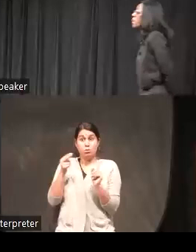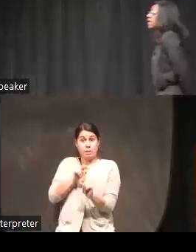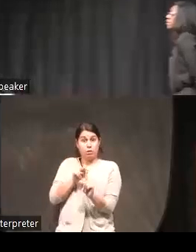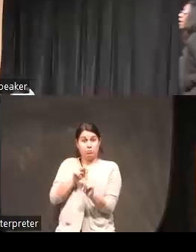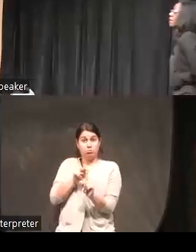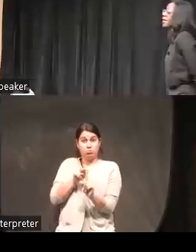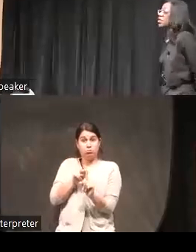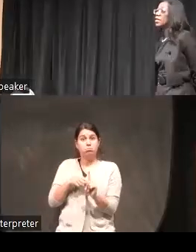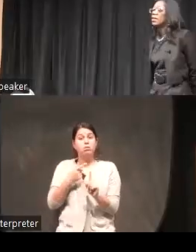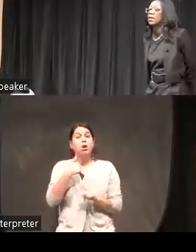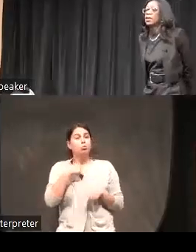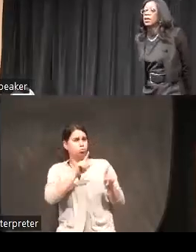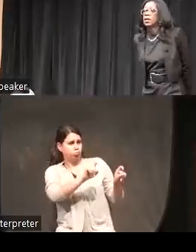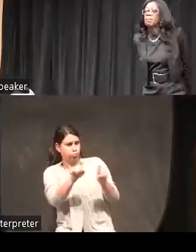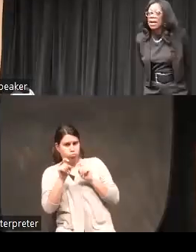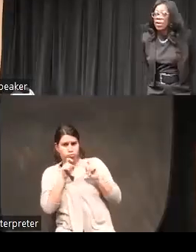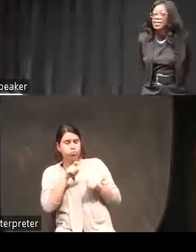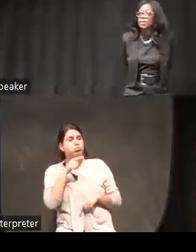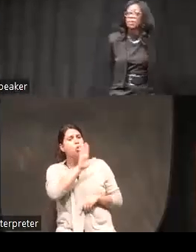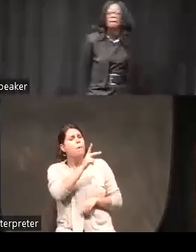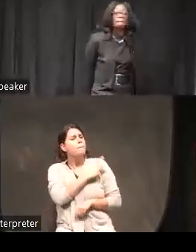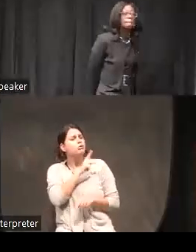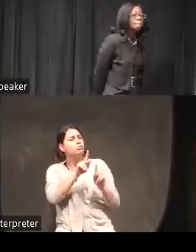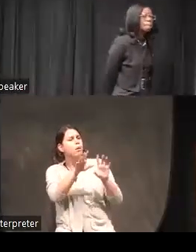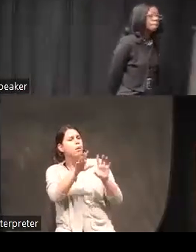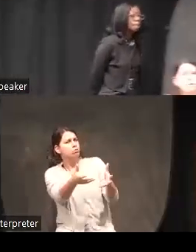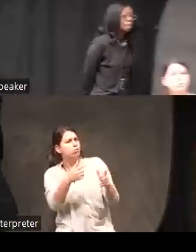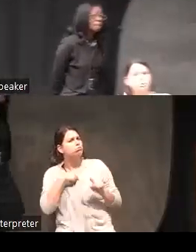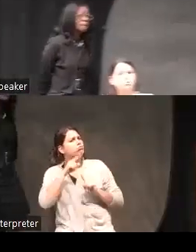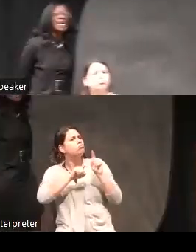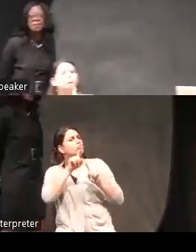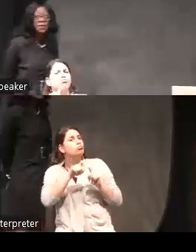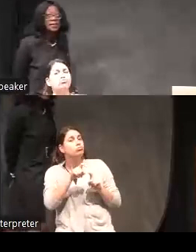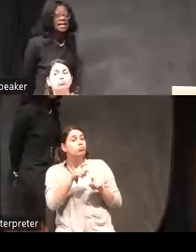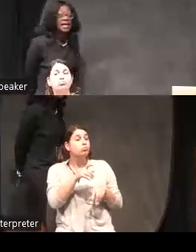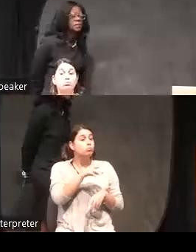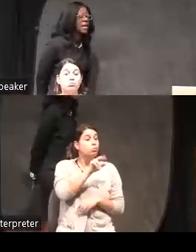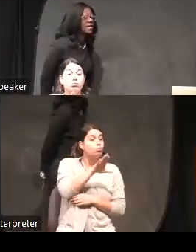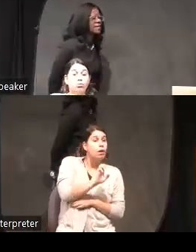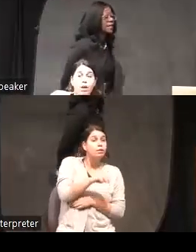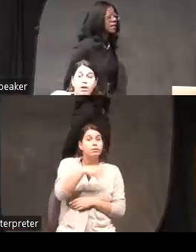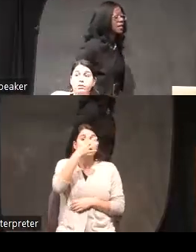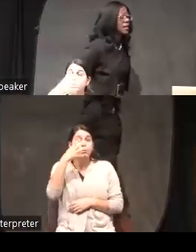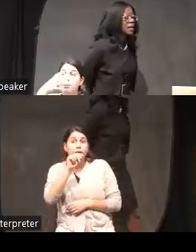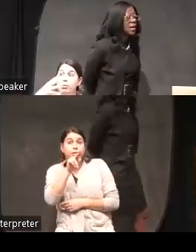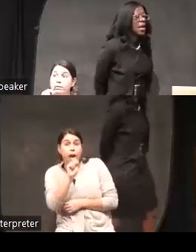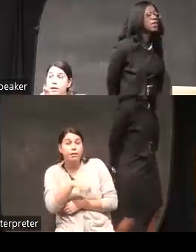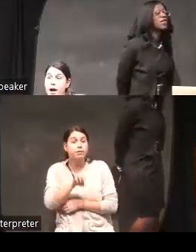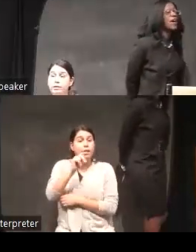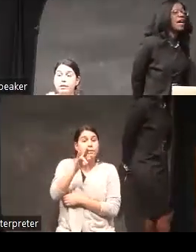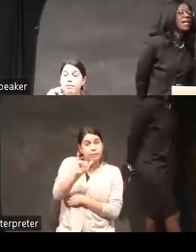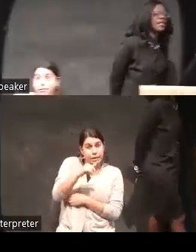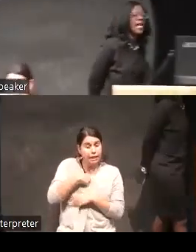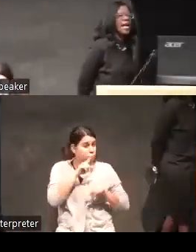about their patient population by race, by immigrant status, by ethnicity. And